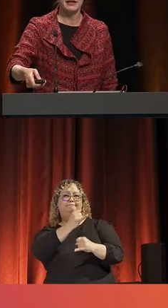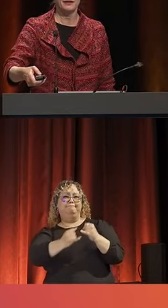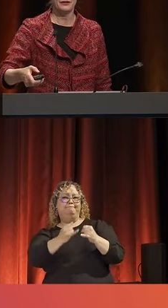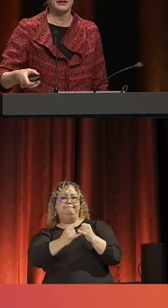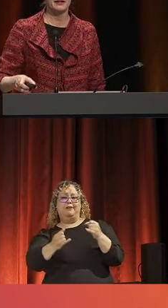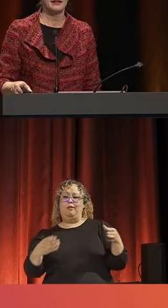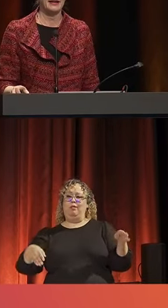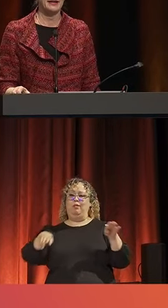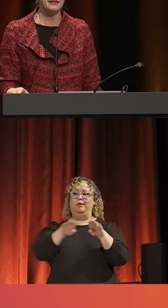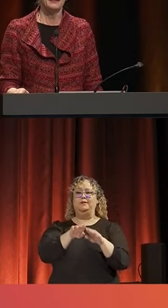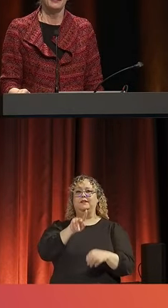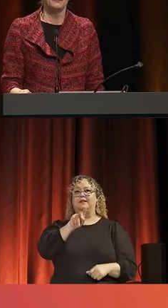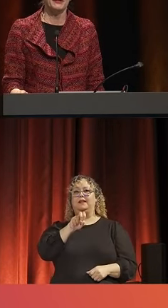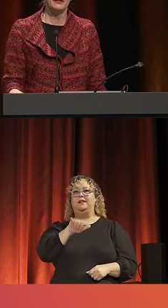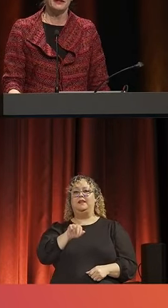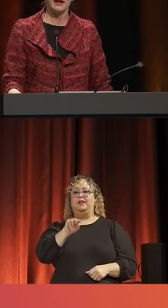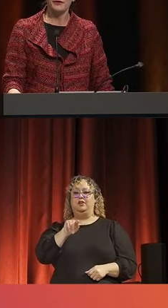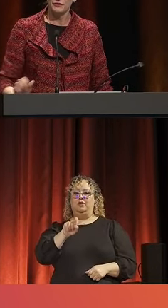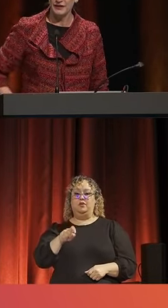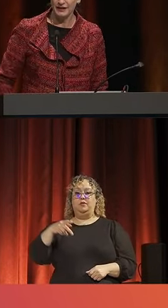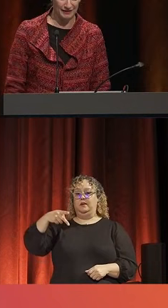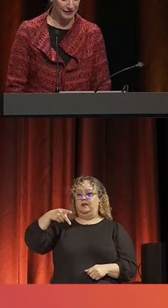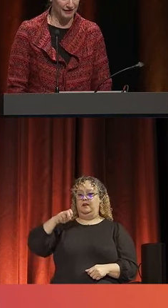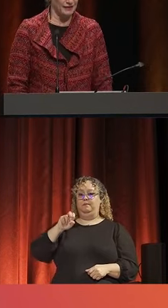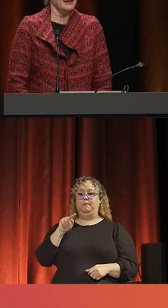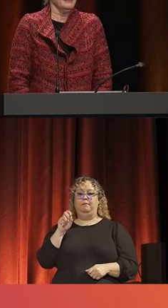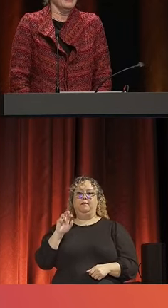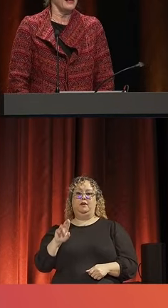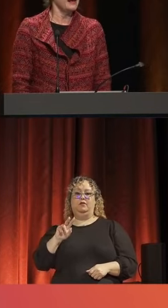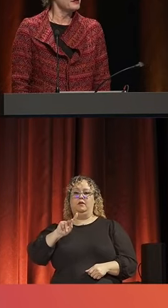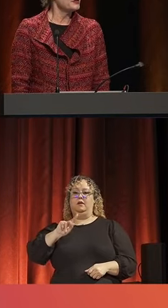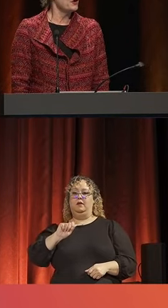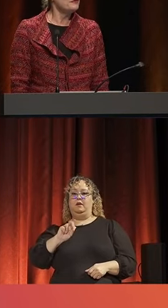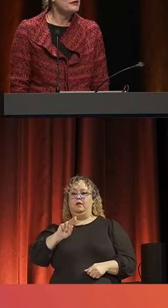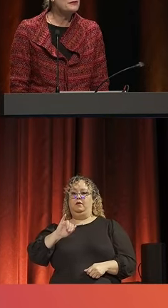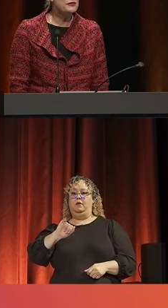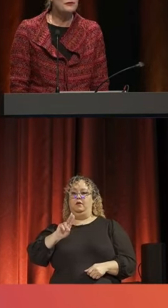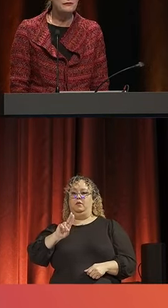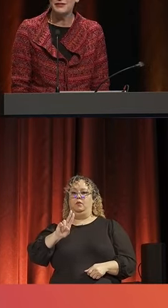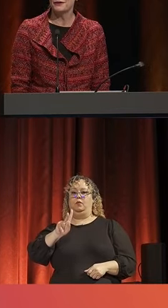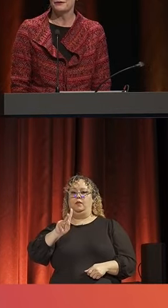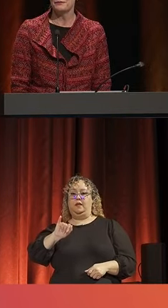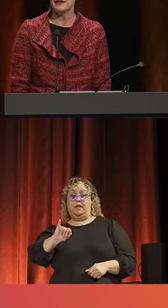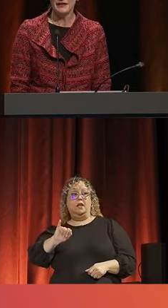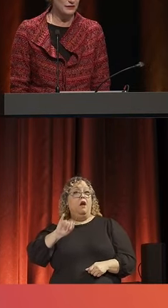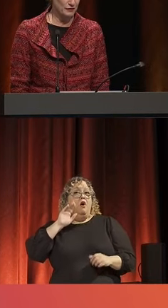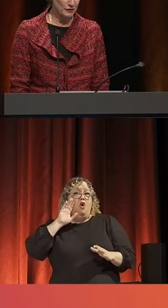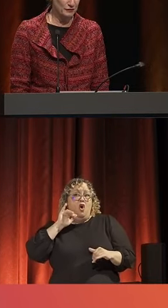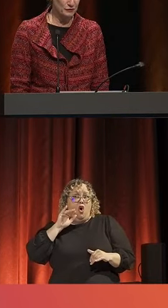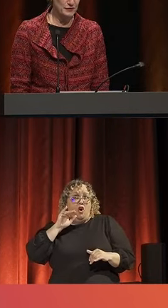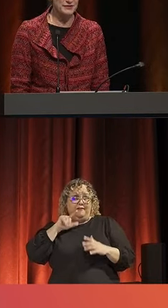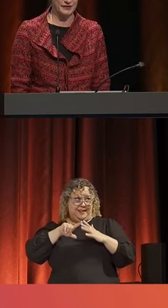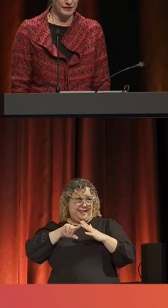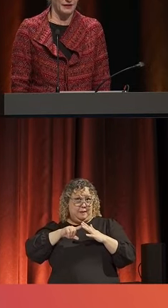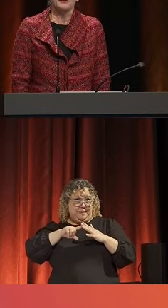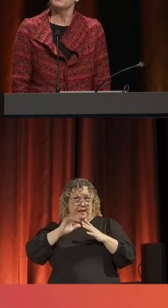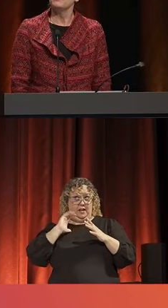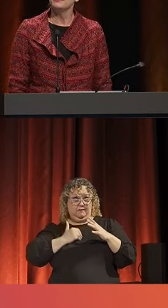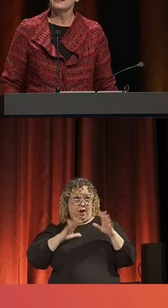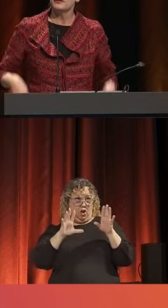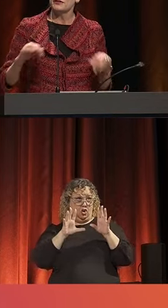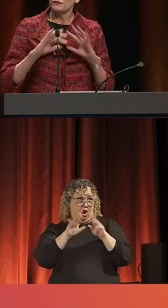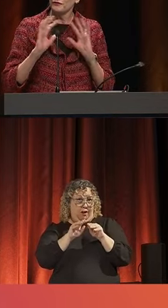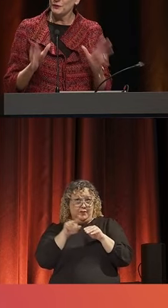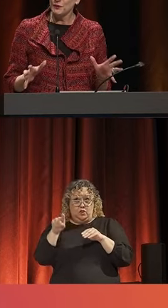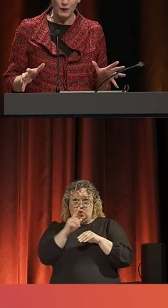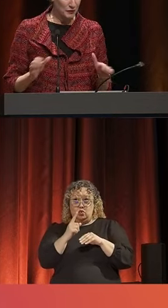closing keynote is Peter Kariuki. And hopefully you saw the video at the beginning of the conference. But if you